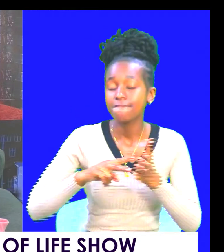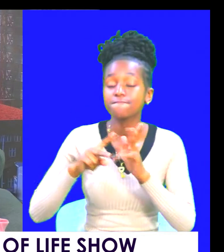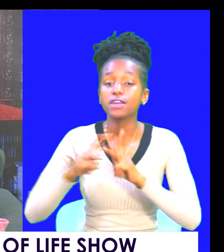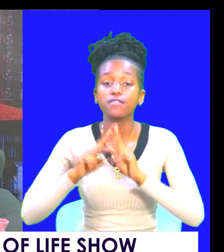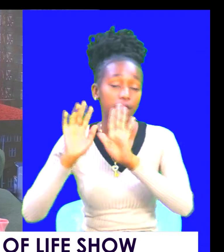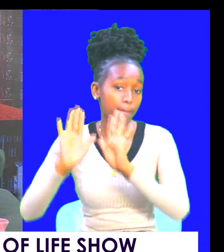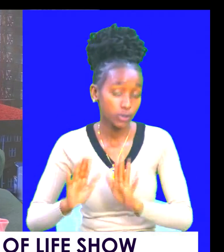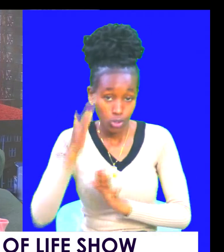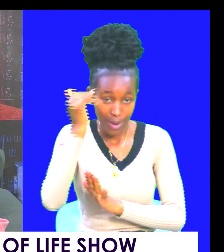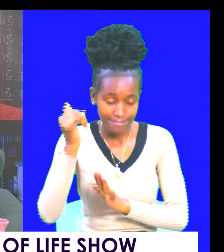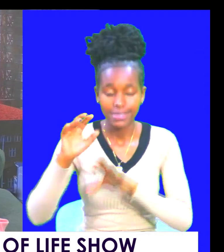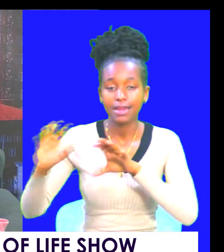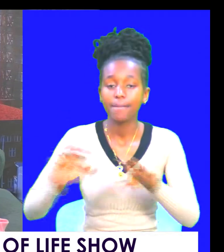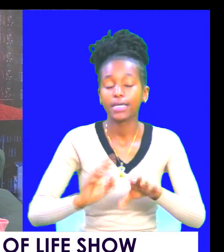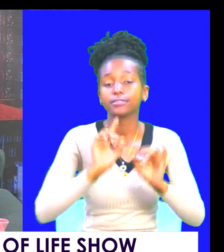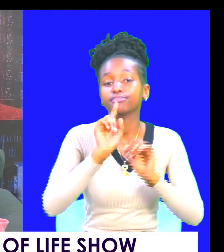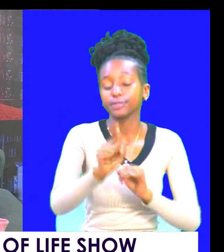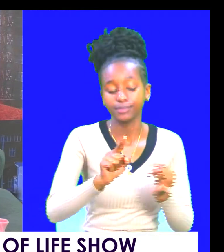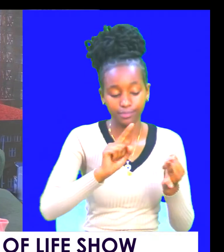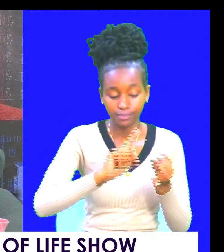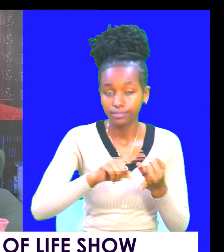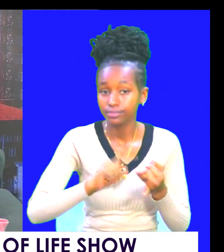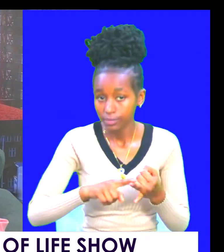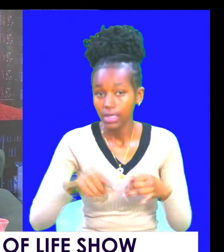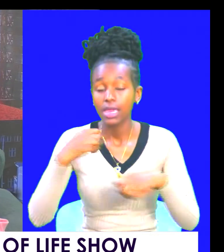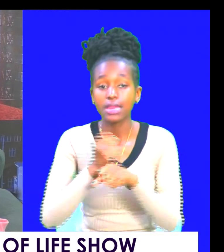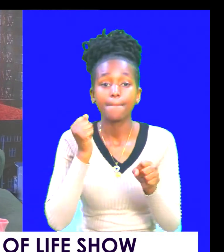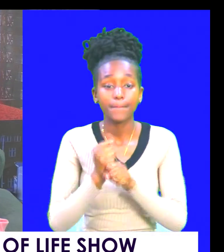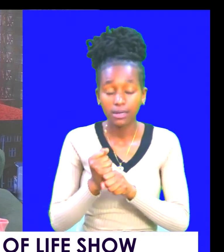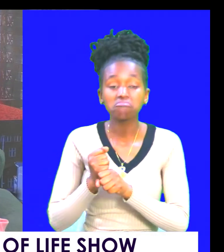markets you. Identity forms a legacy.